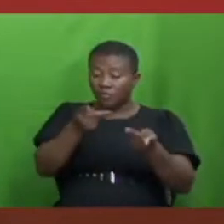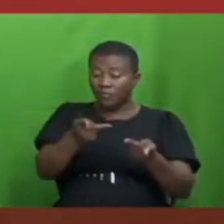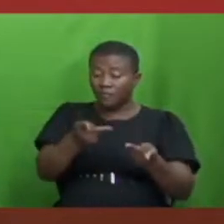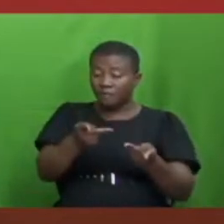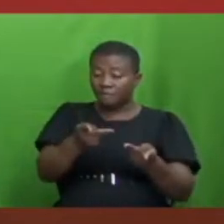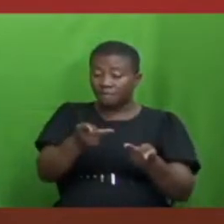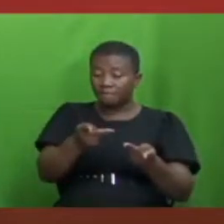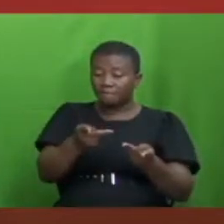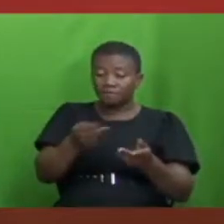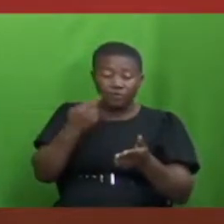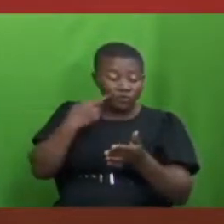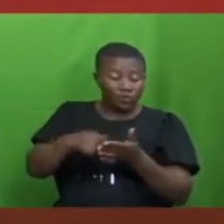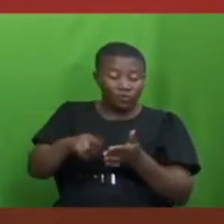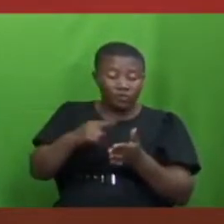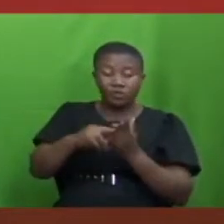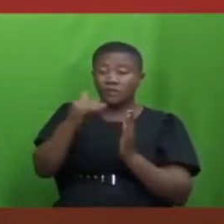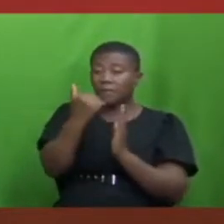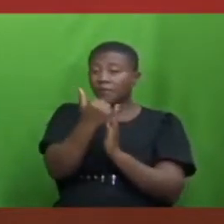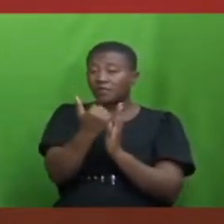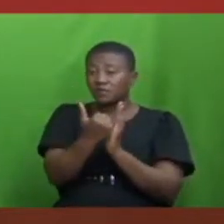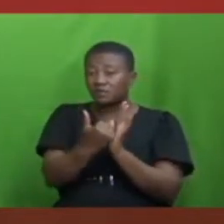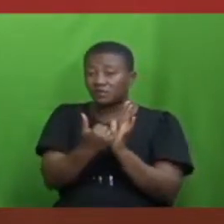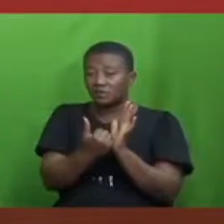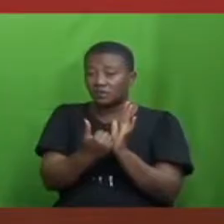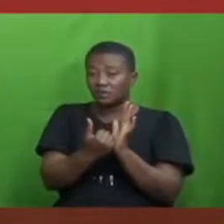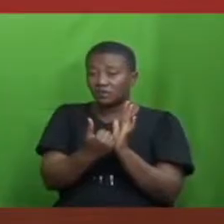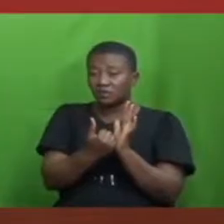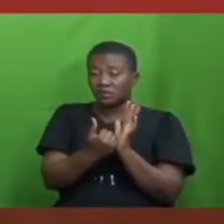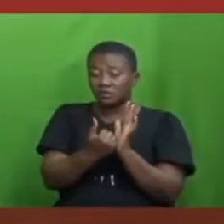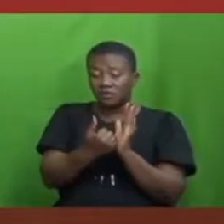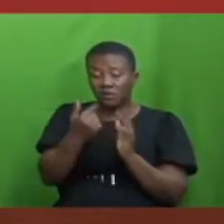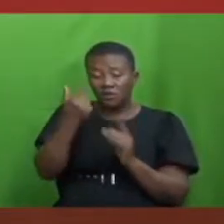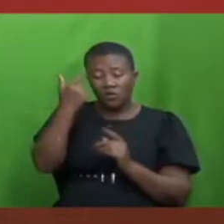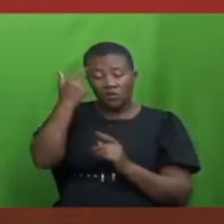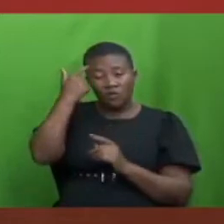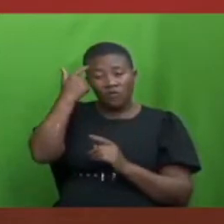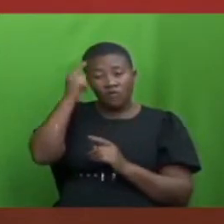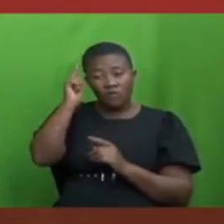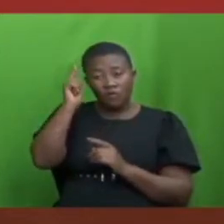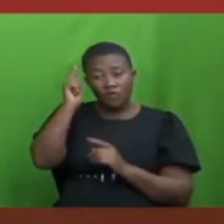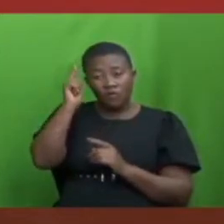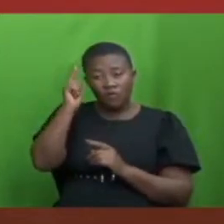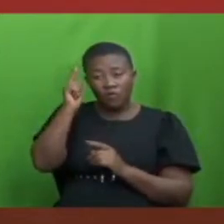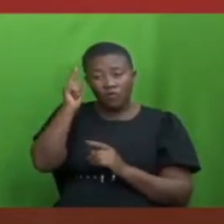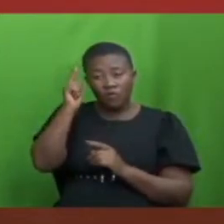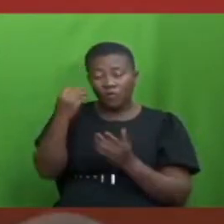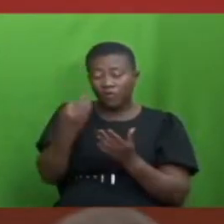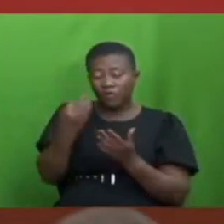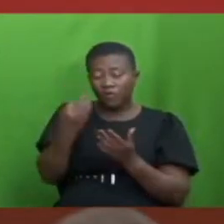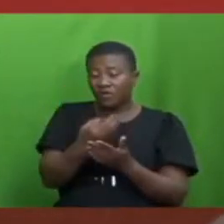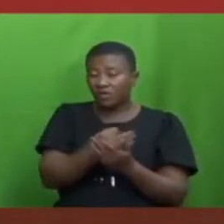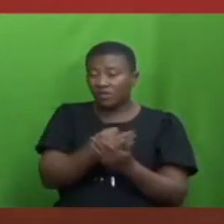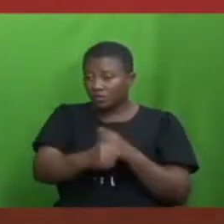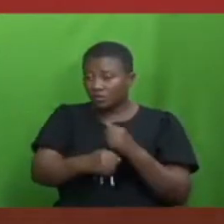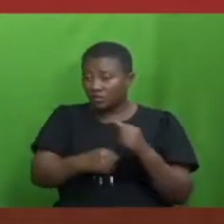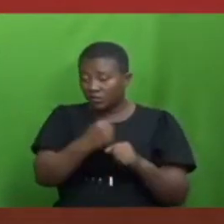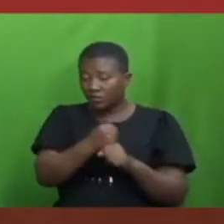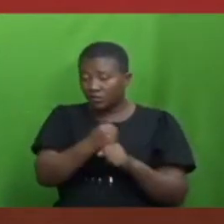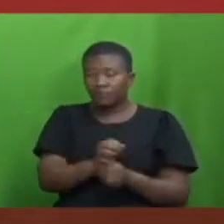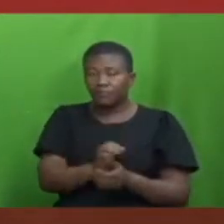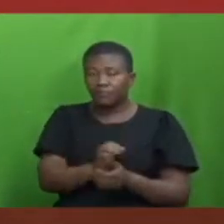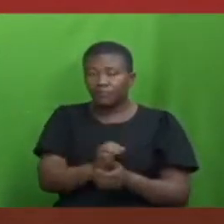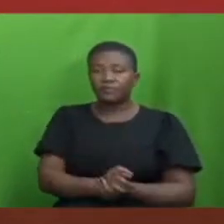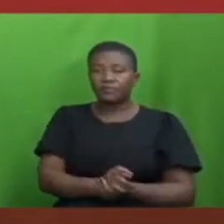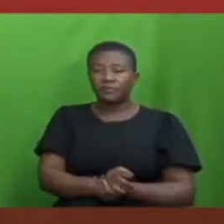revised budget outlook for the unexpired term of the financial year and